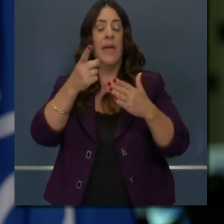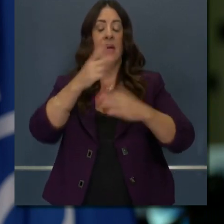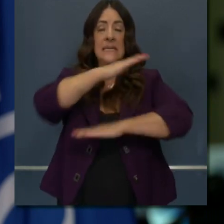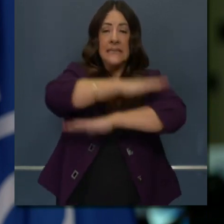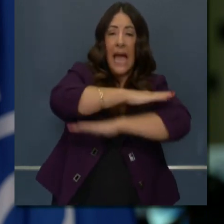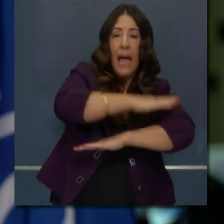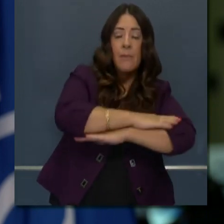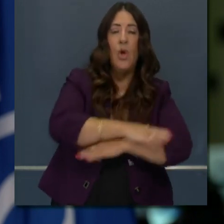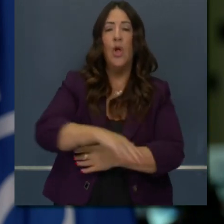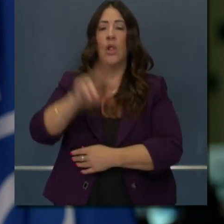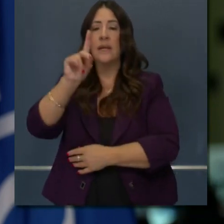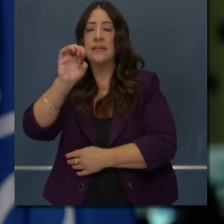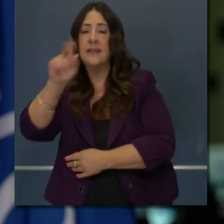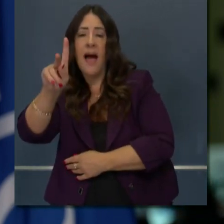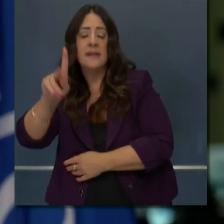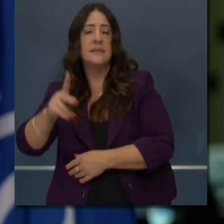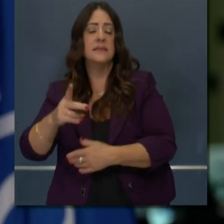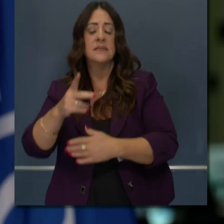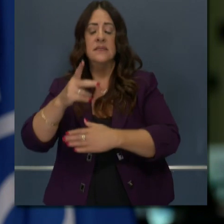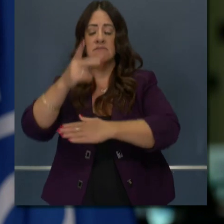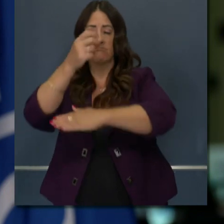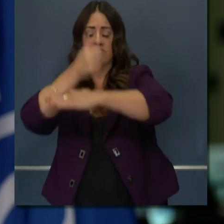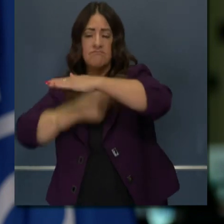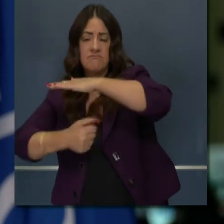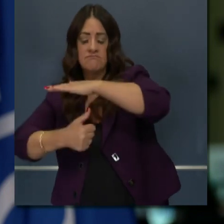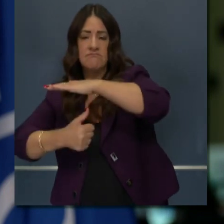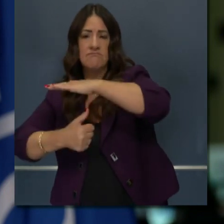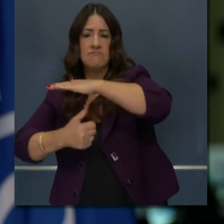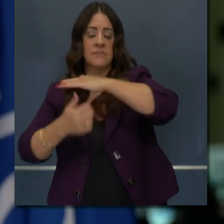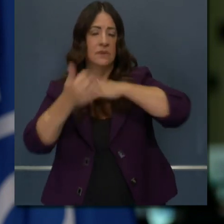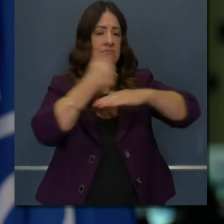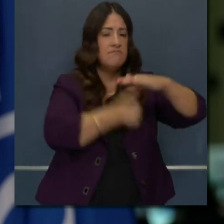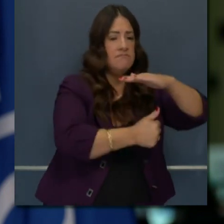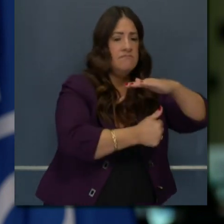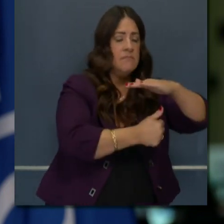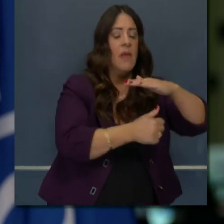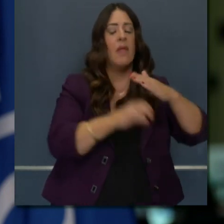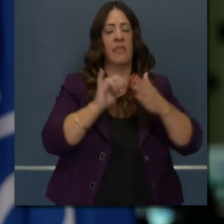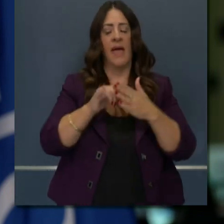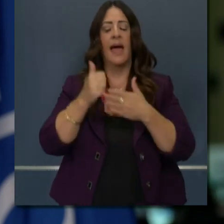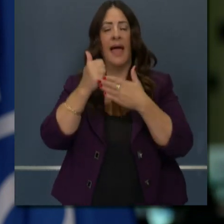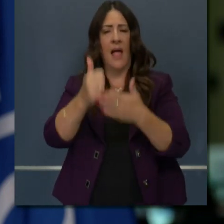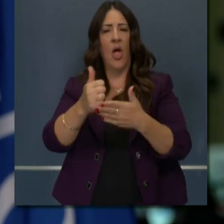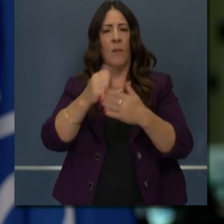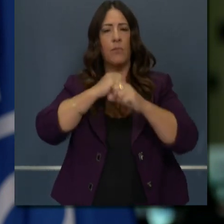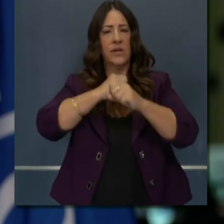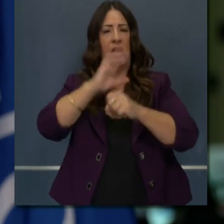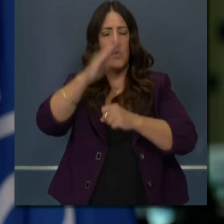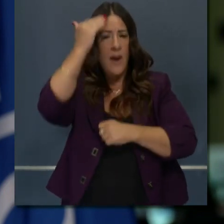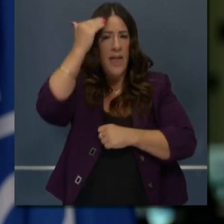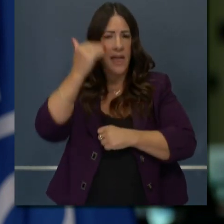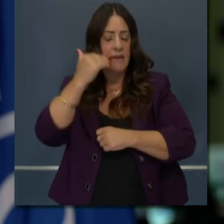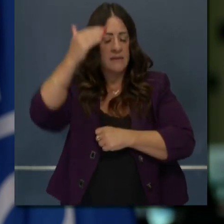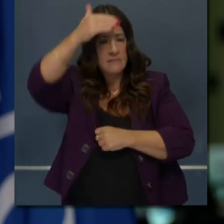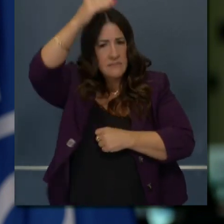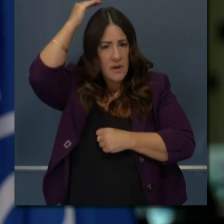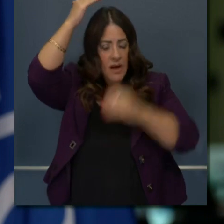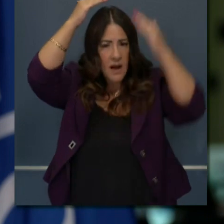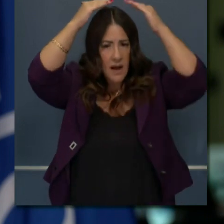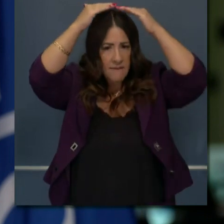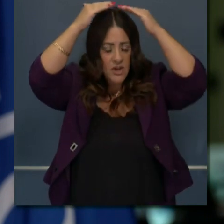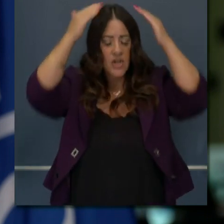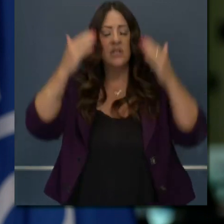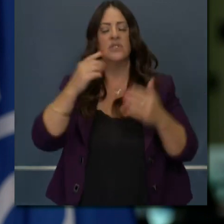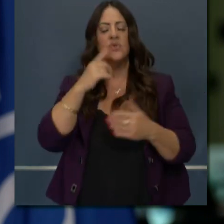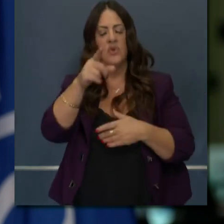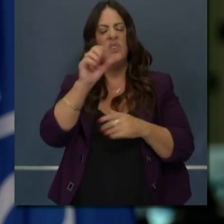again, protect yourself mostly from those objects that could fall when shaking occurs. So really important. You can find more